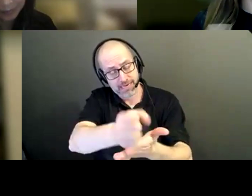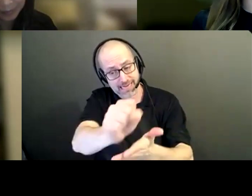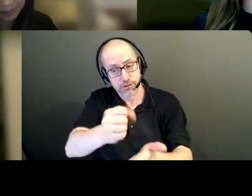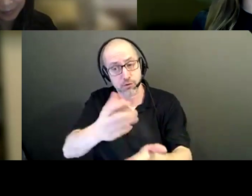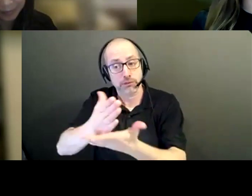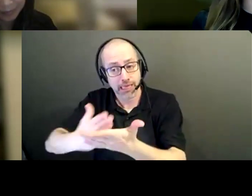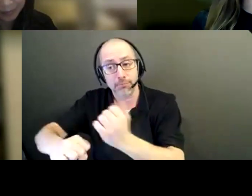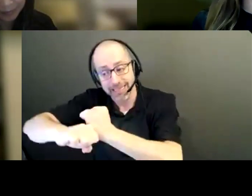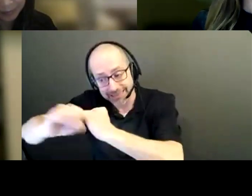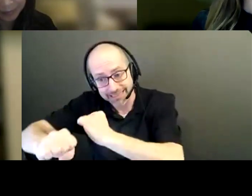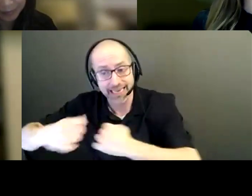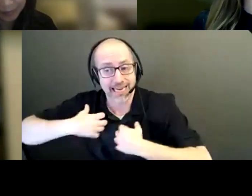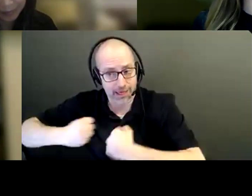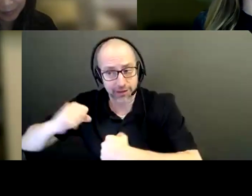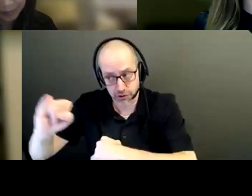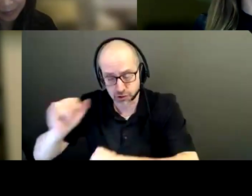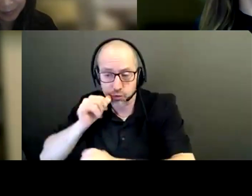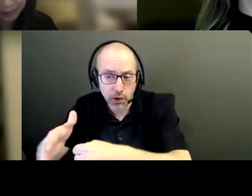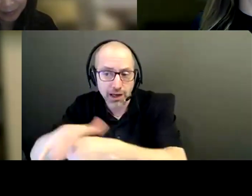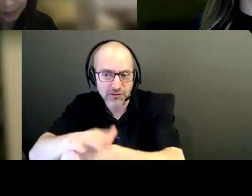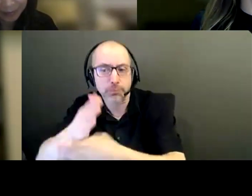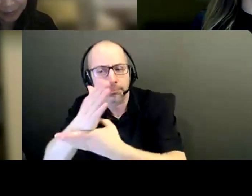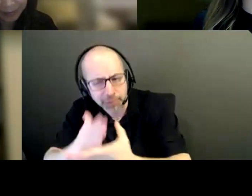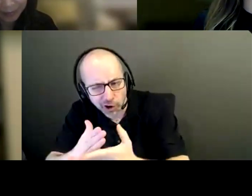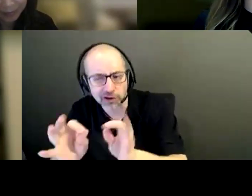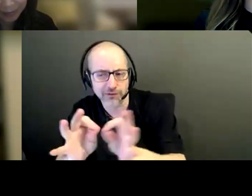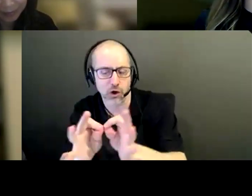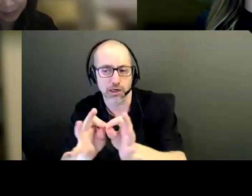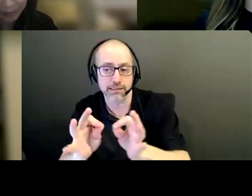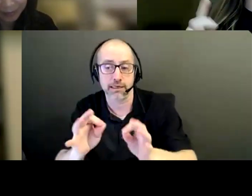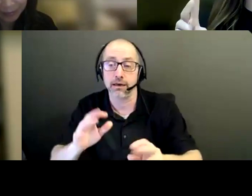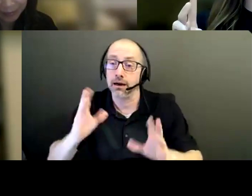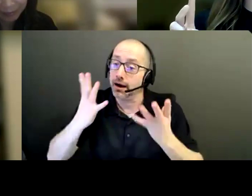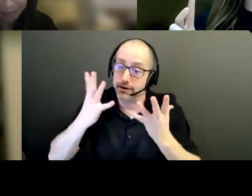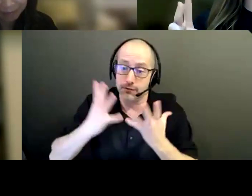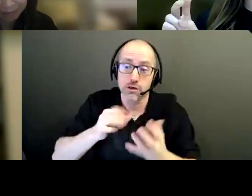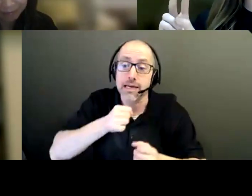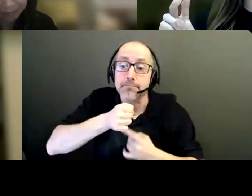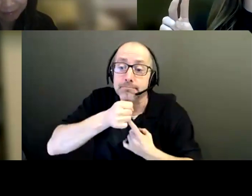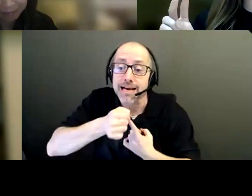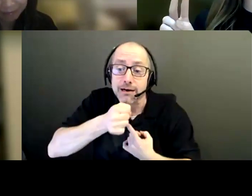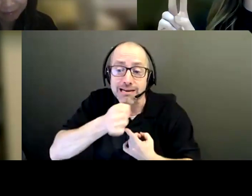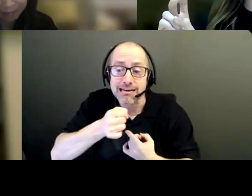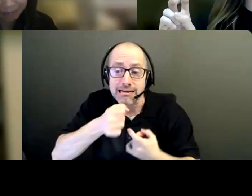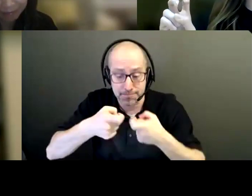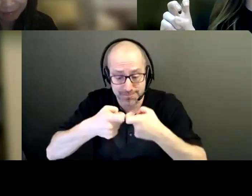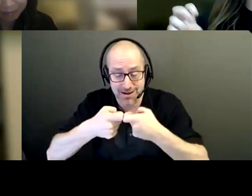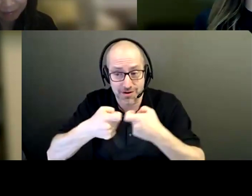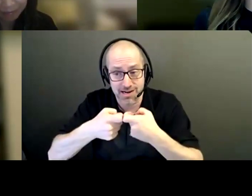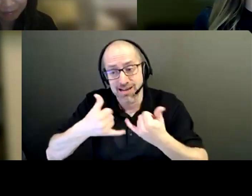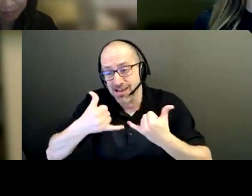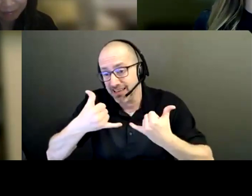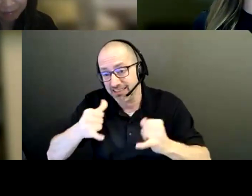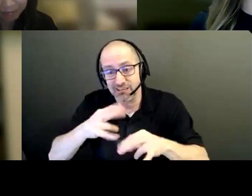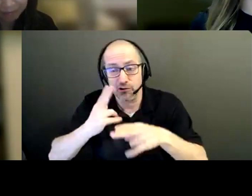cover, a portion of the cost. But unfortunately, batteries are still considered like a